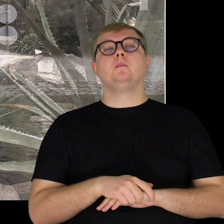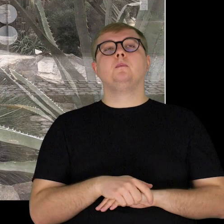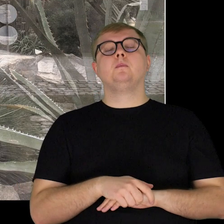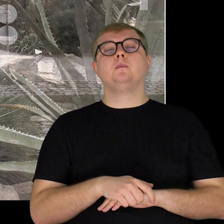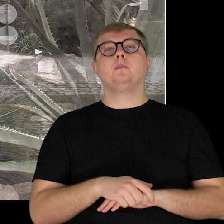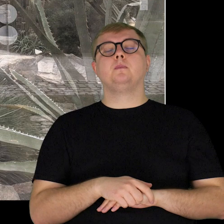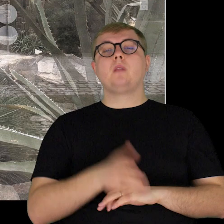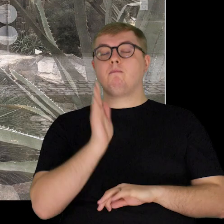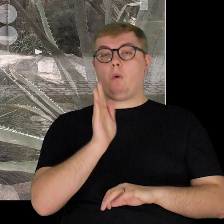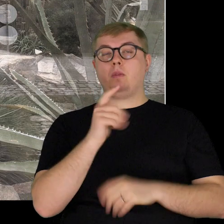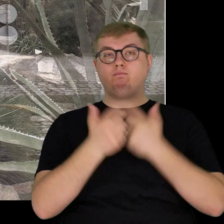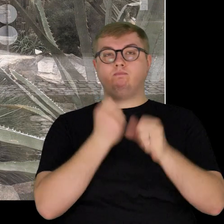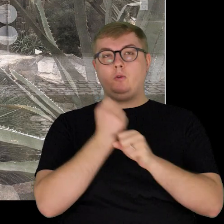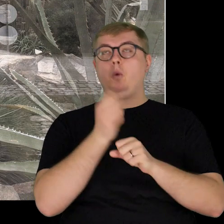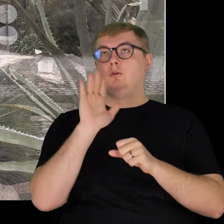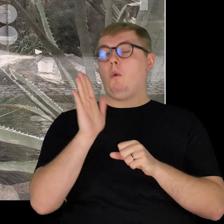so that he can